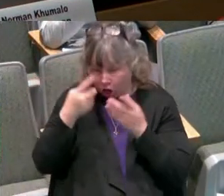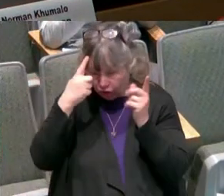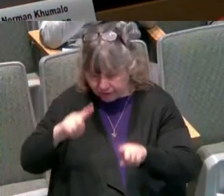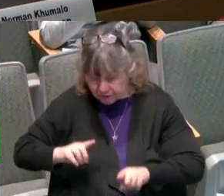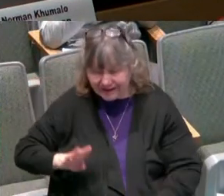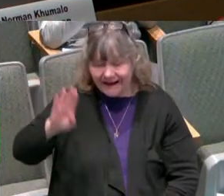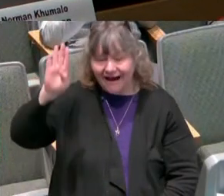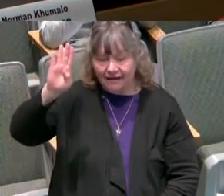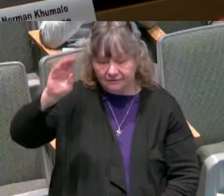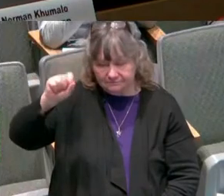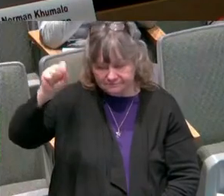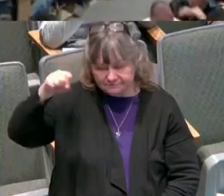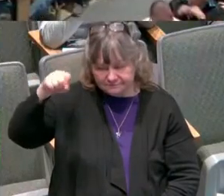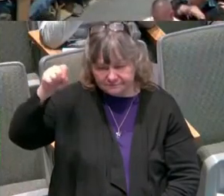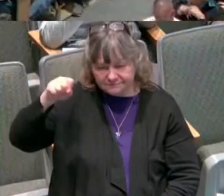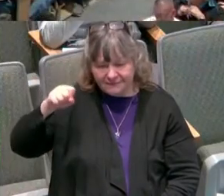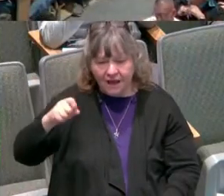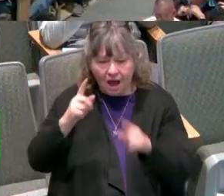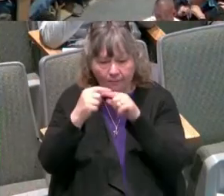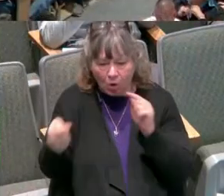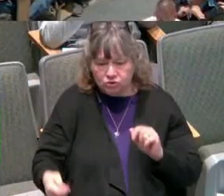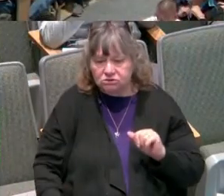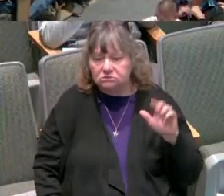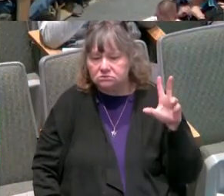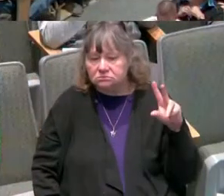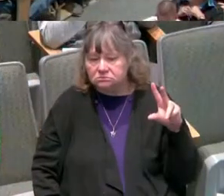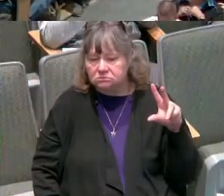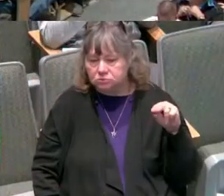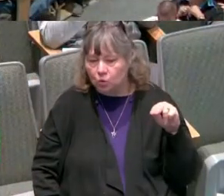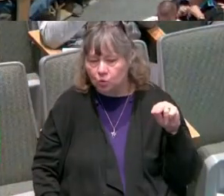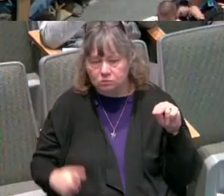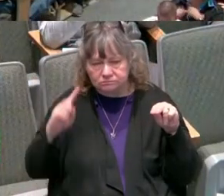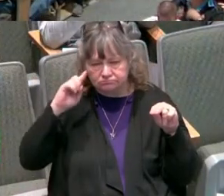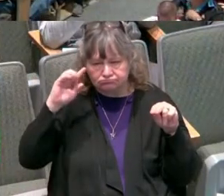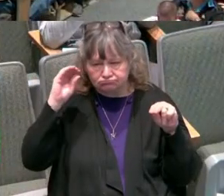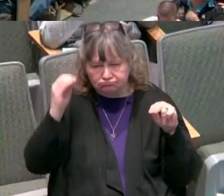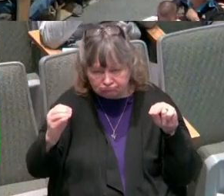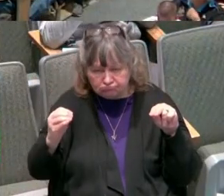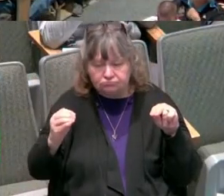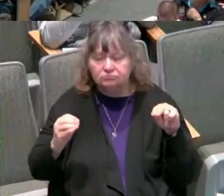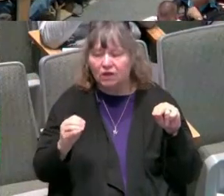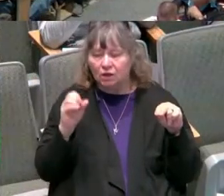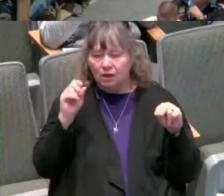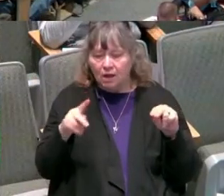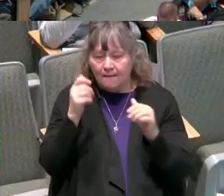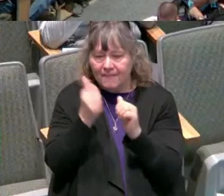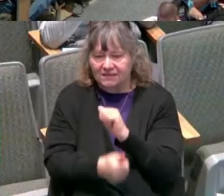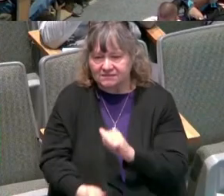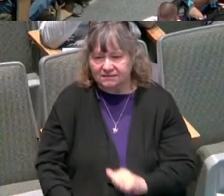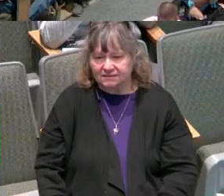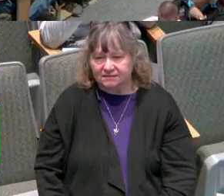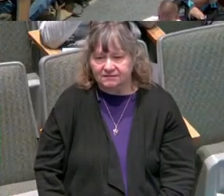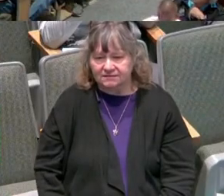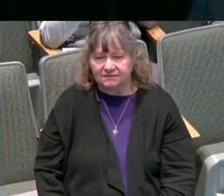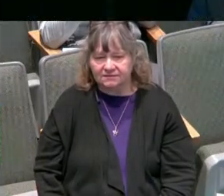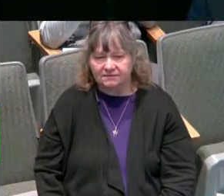favor all opposed okay so that passes unanimously we will wrap